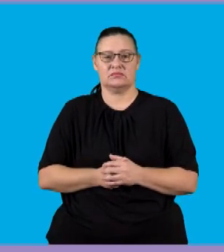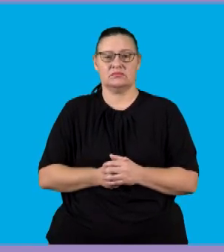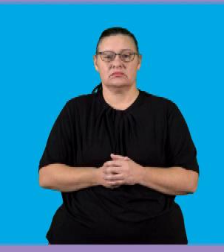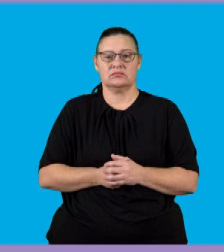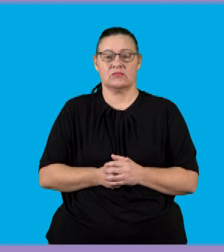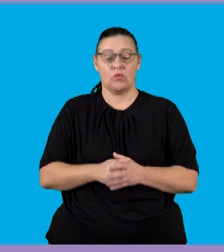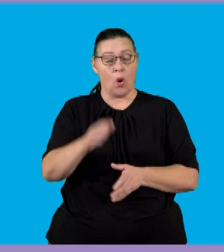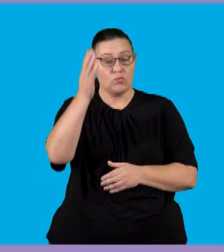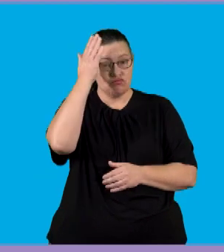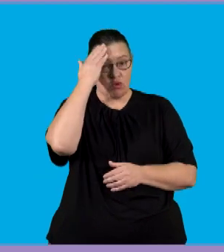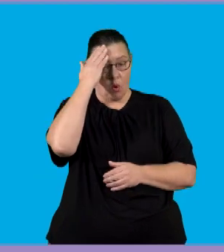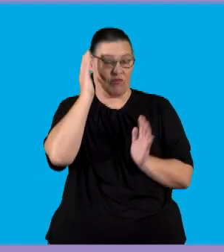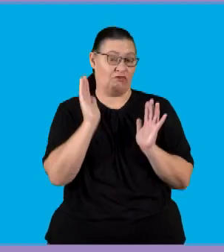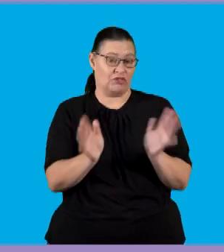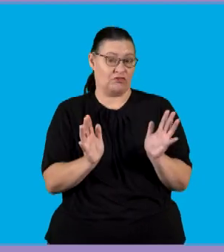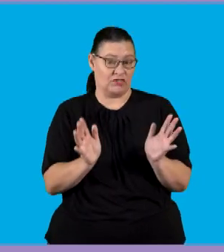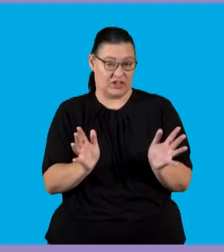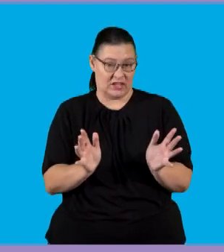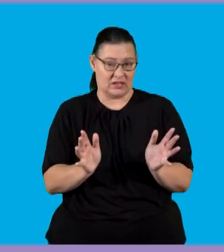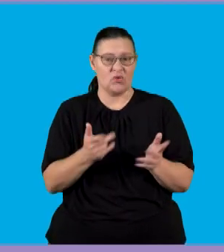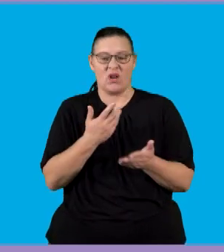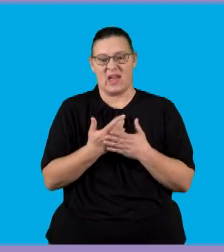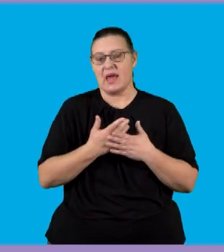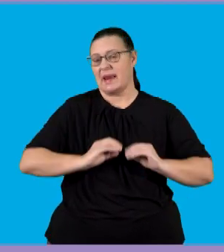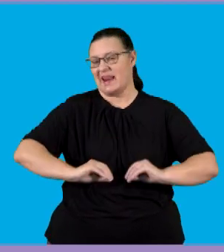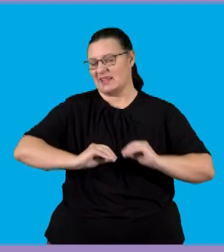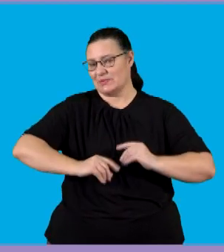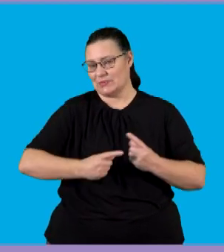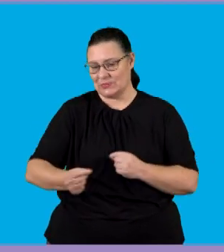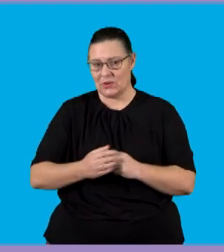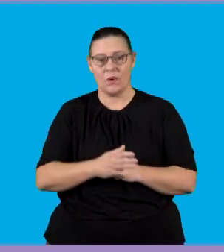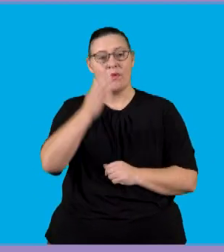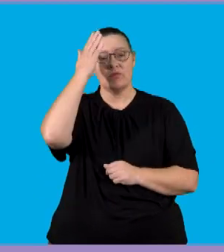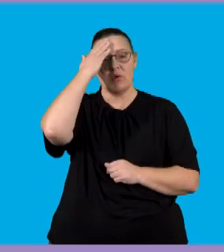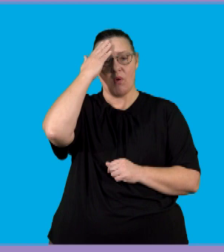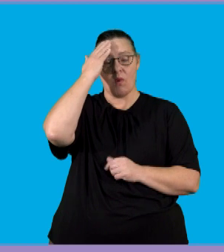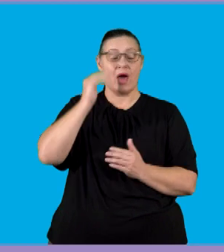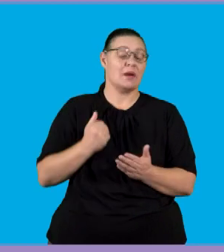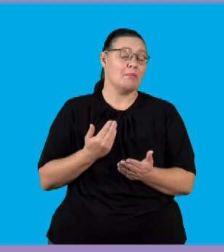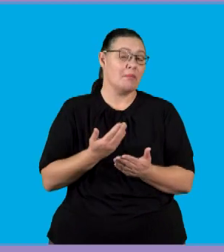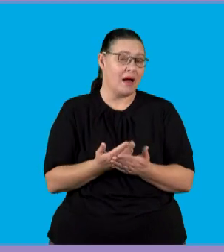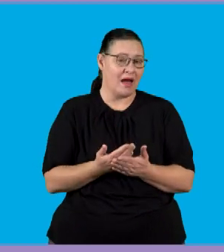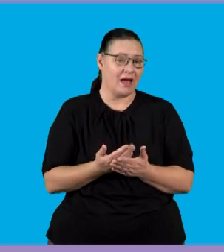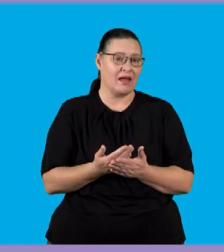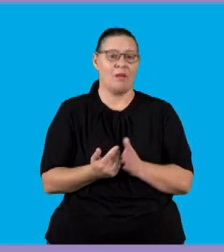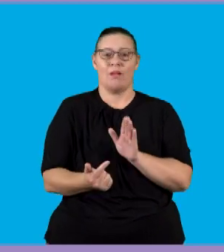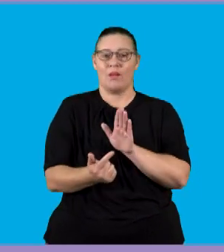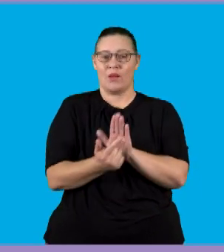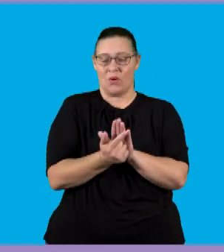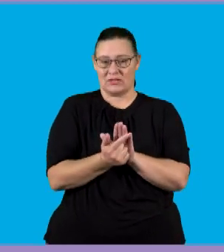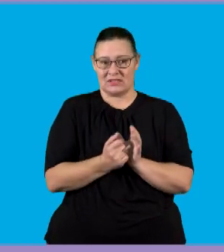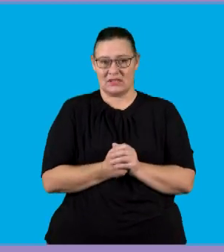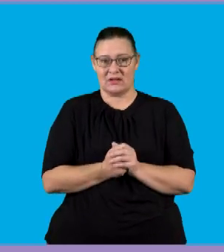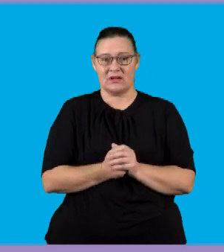So what you must know for this lesson. So you must know and apply the following exponent